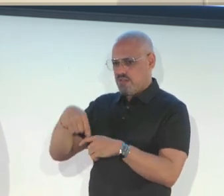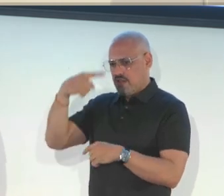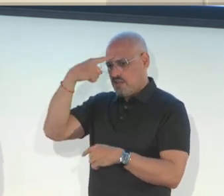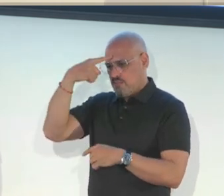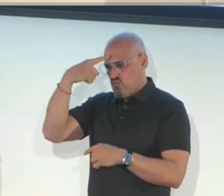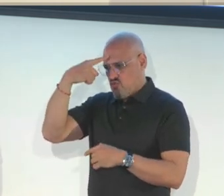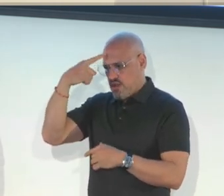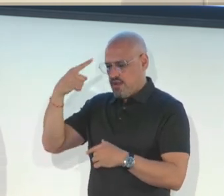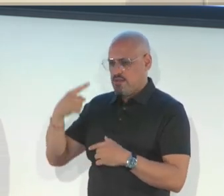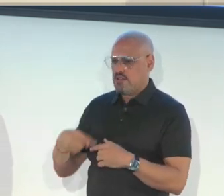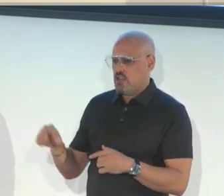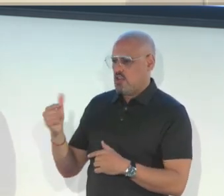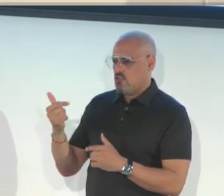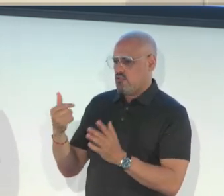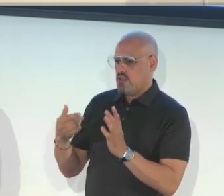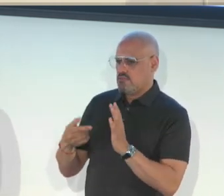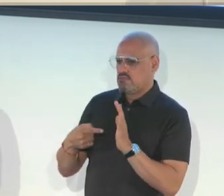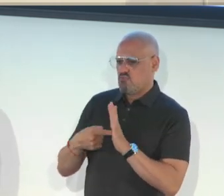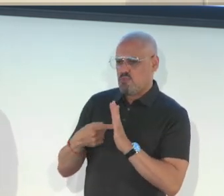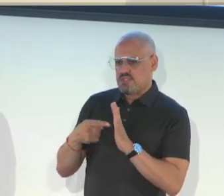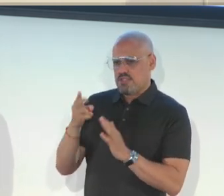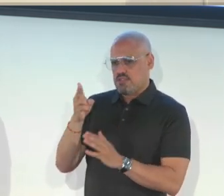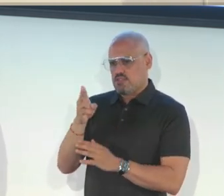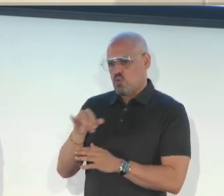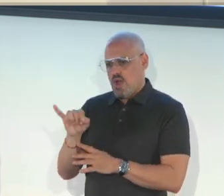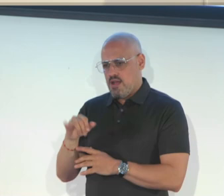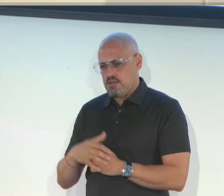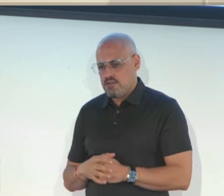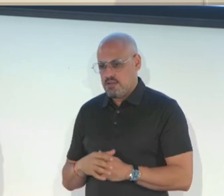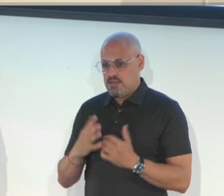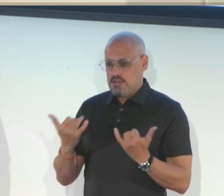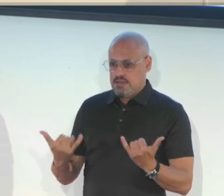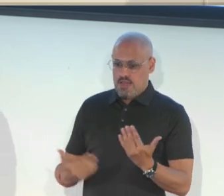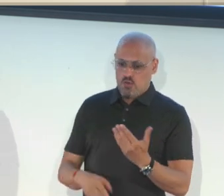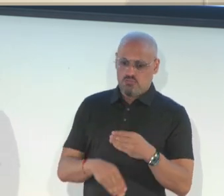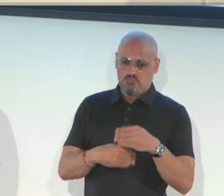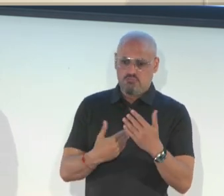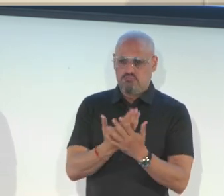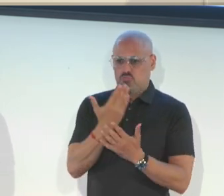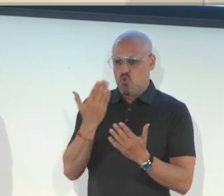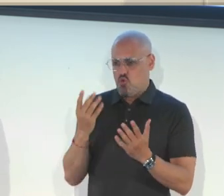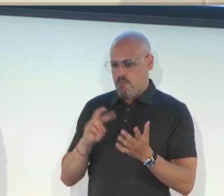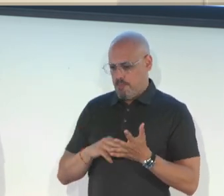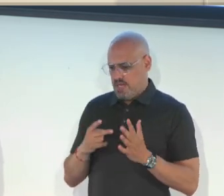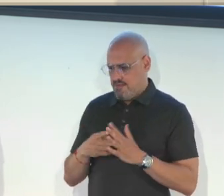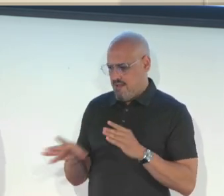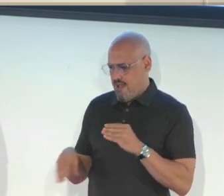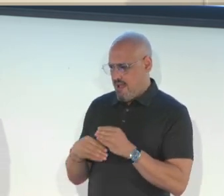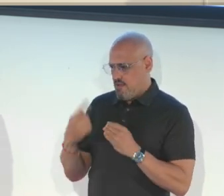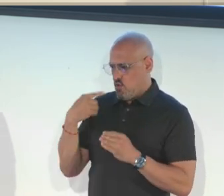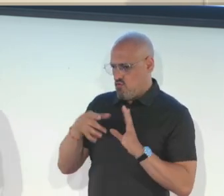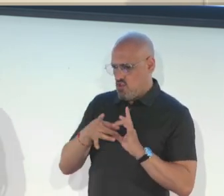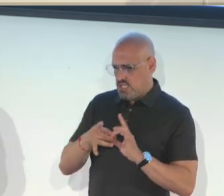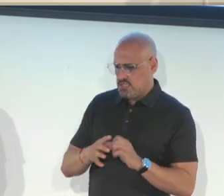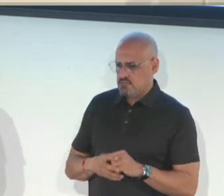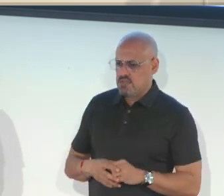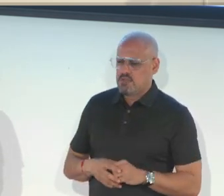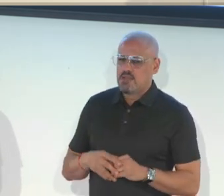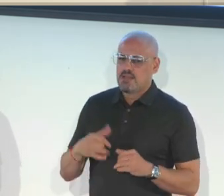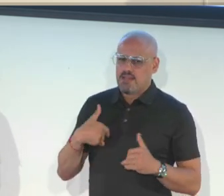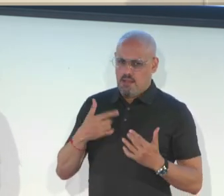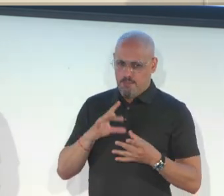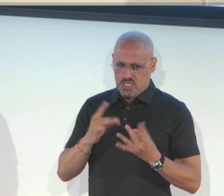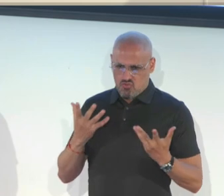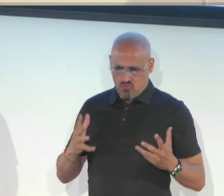and green represents UI? Now there's new forms of meaning that can be determined from those relationships. And like I